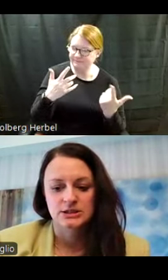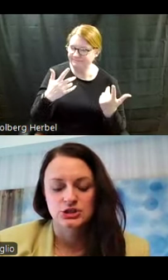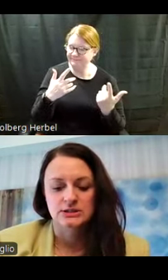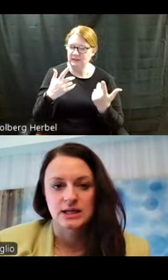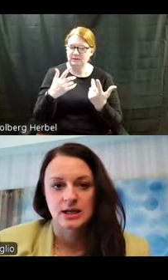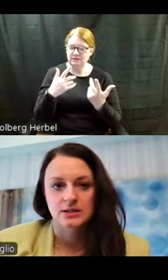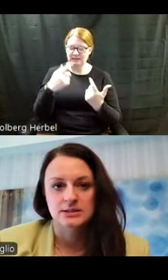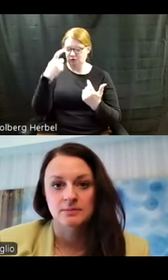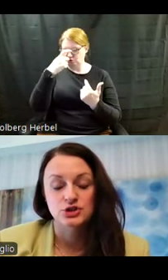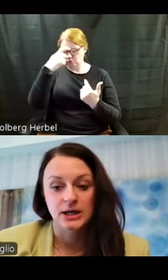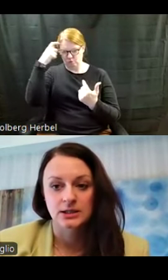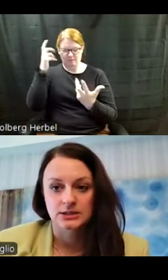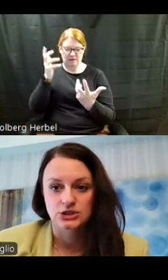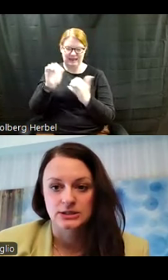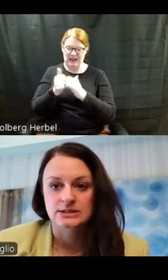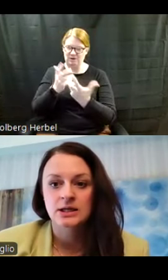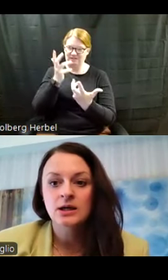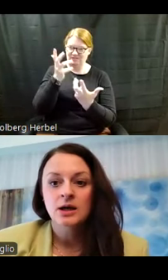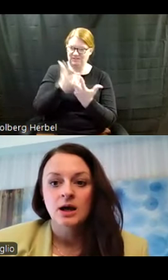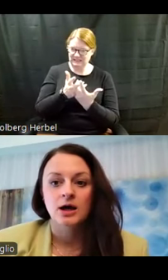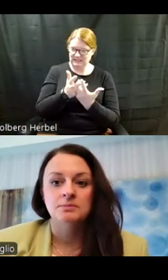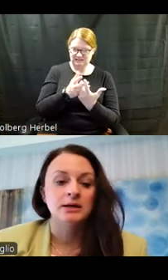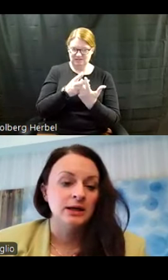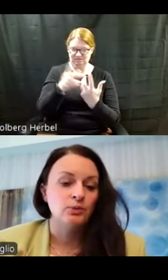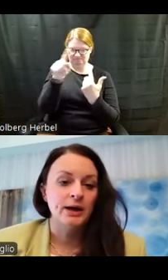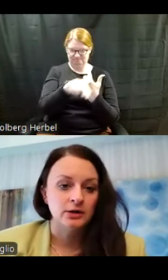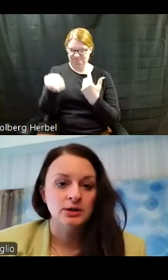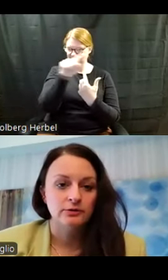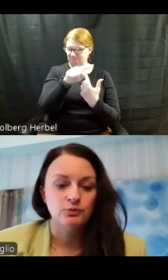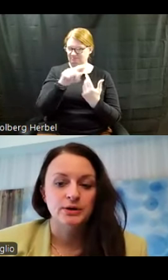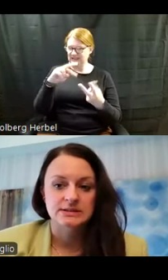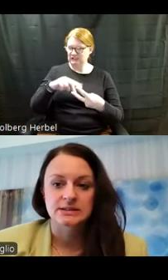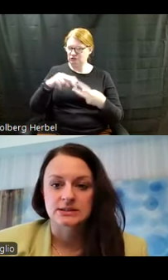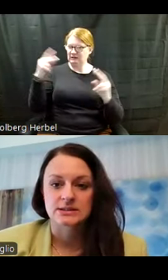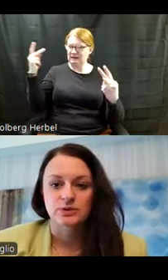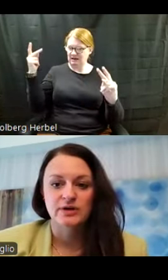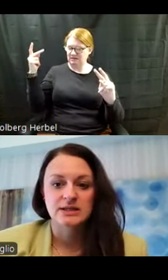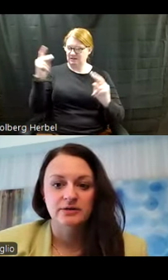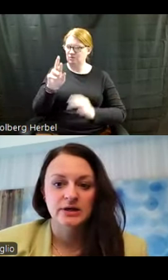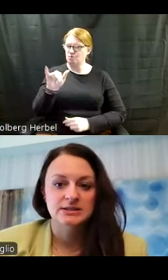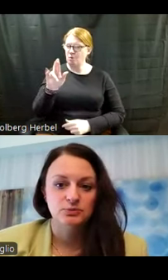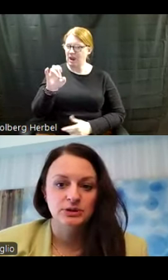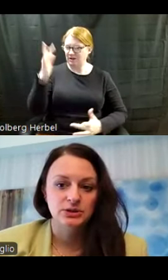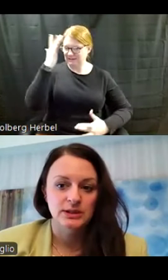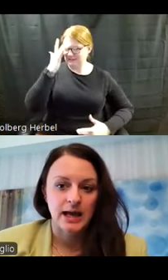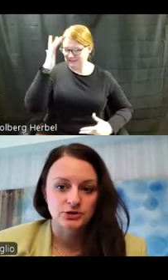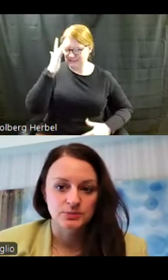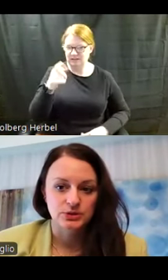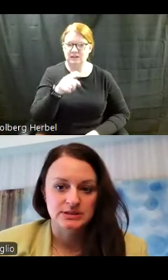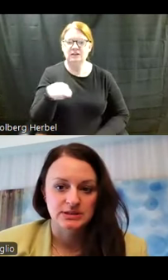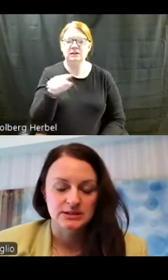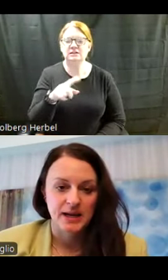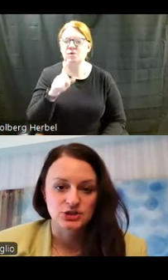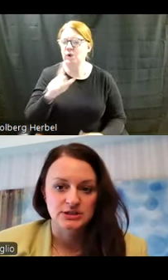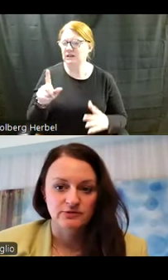complex conditions and genetic conditions in rare diseases. And we've identified some really unique